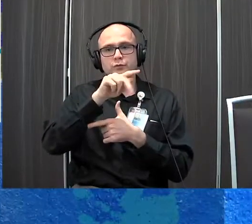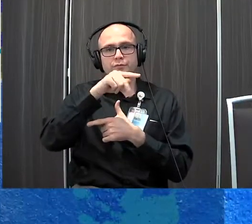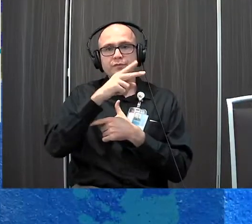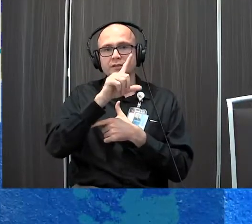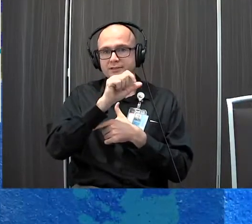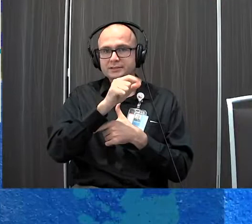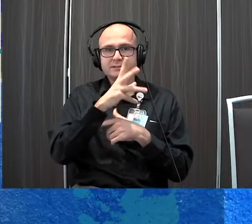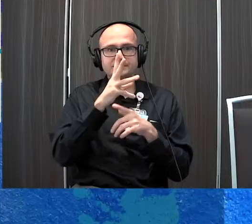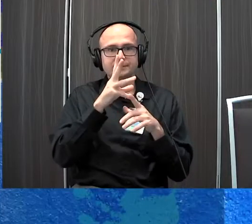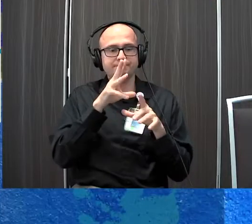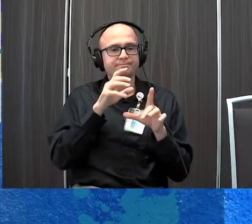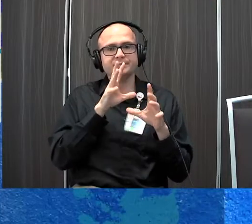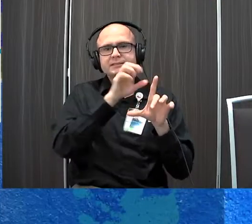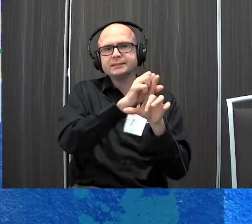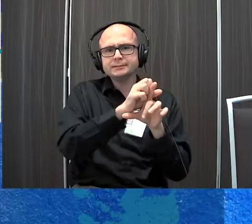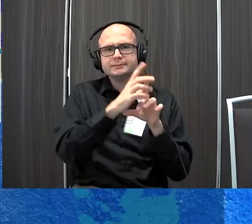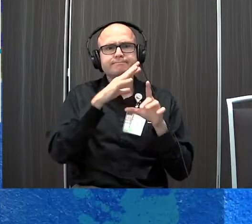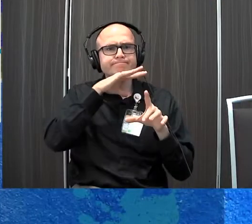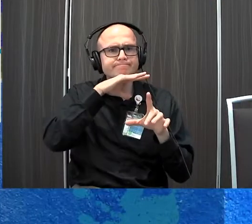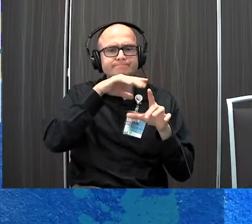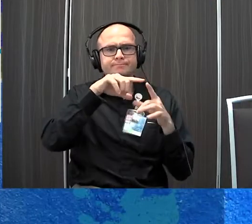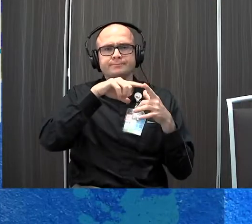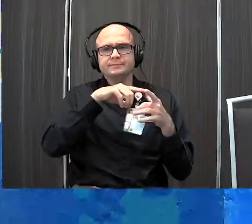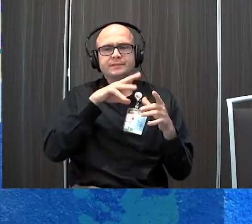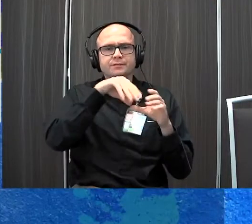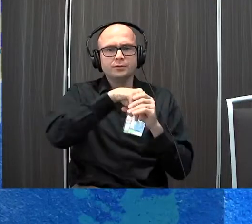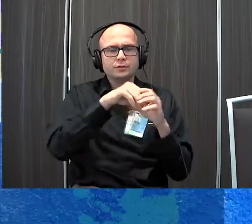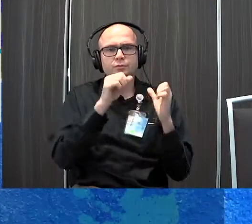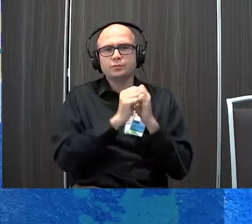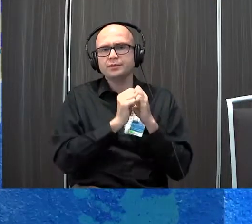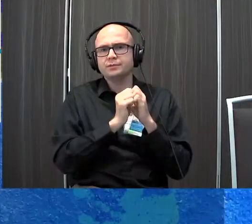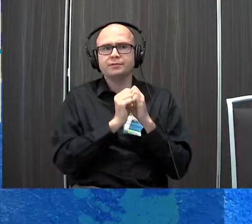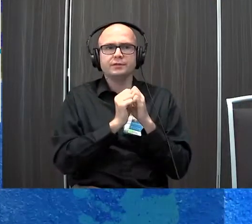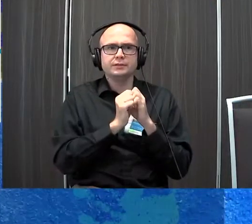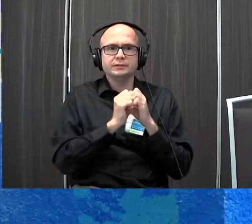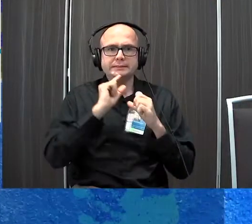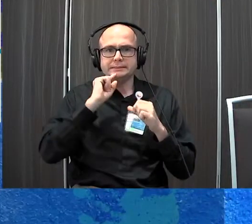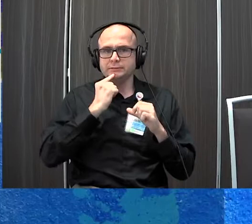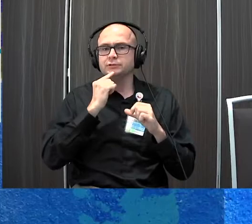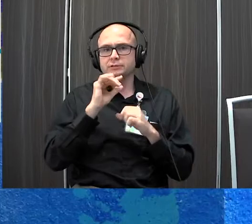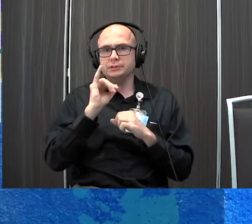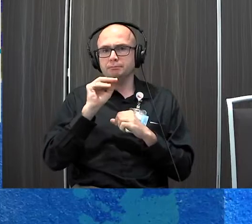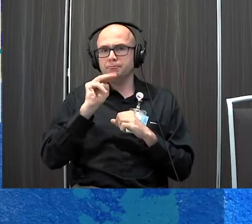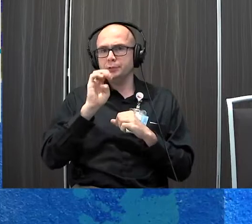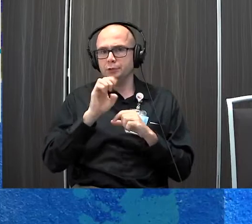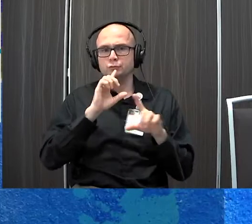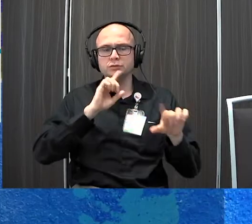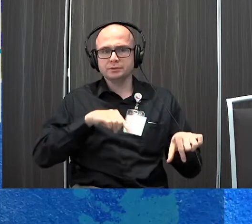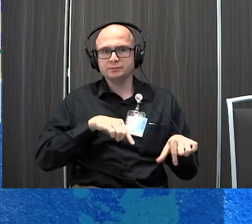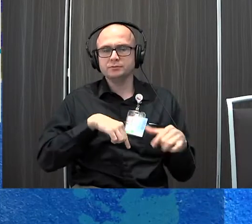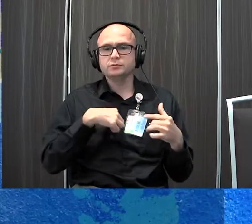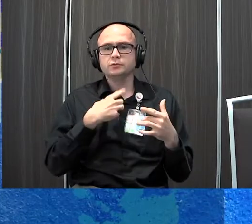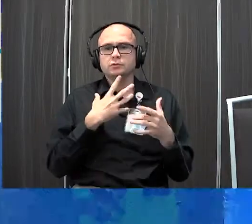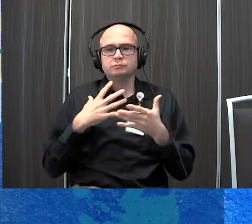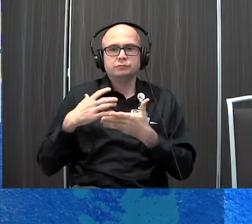and monocytes, which does that as well, and also is involved in a more sophisticated immune response, which calls